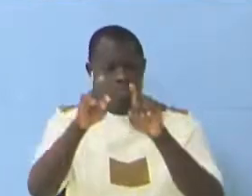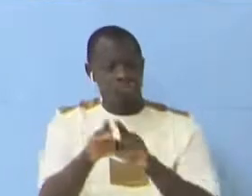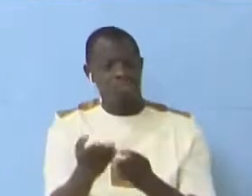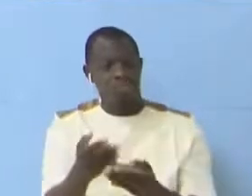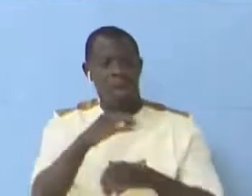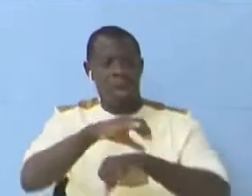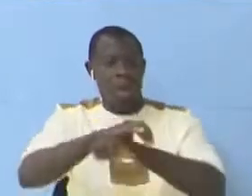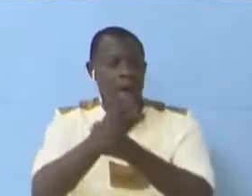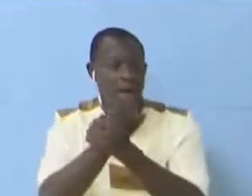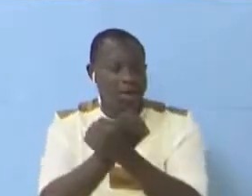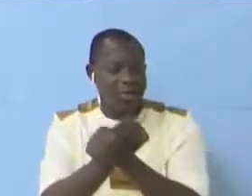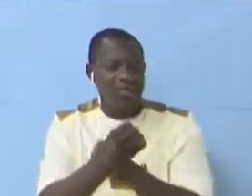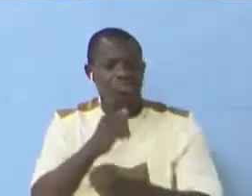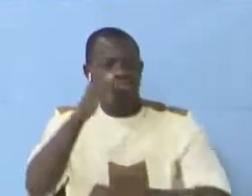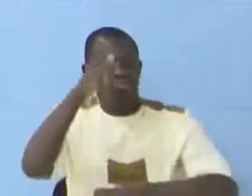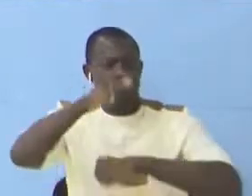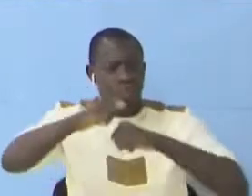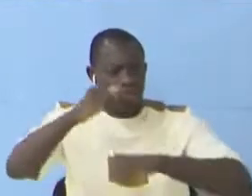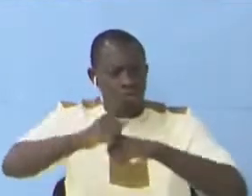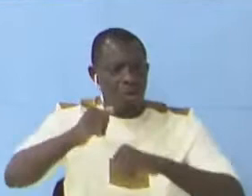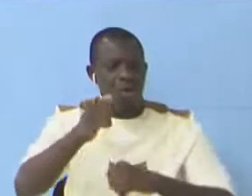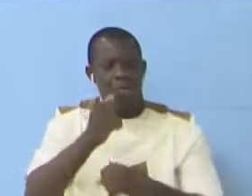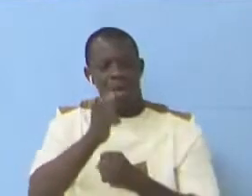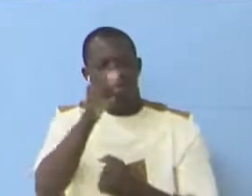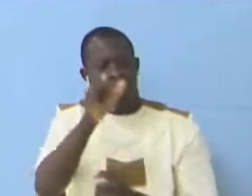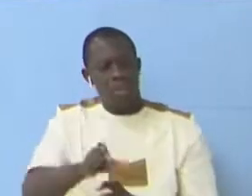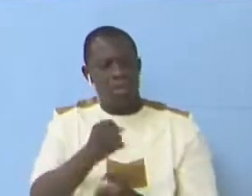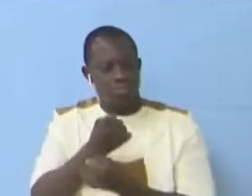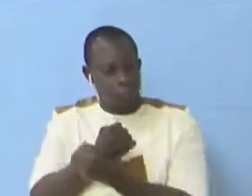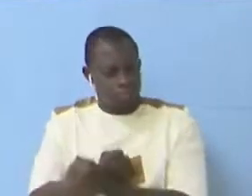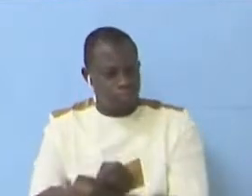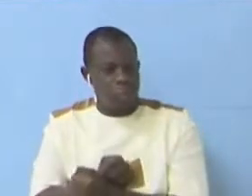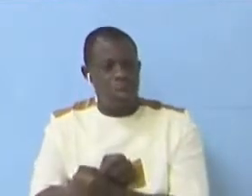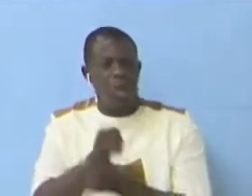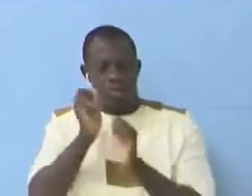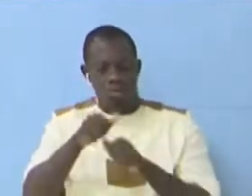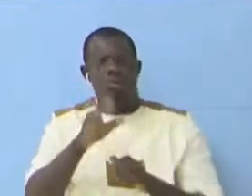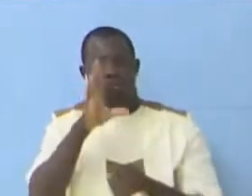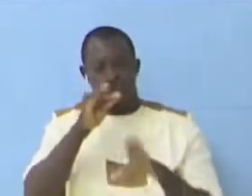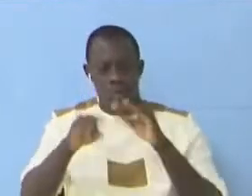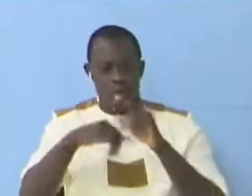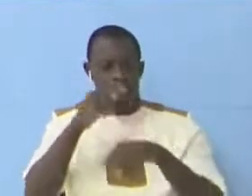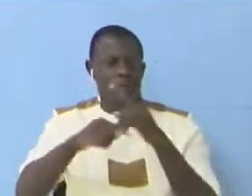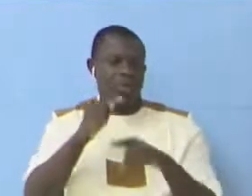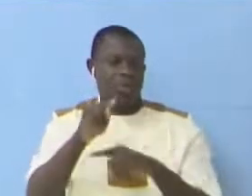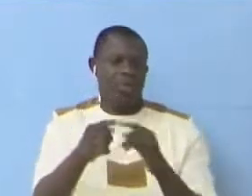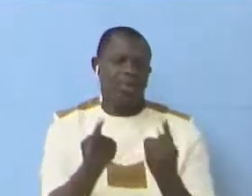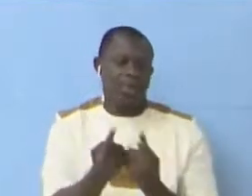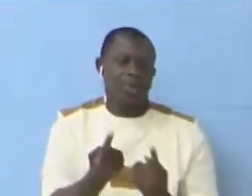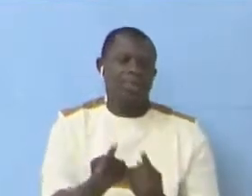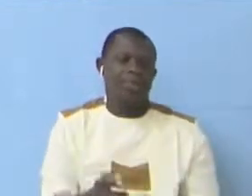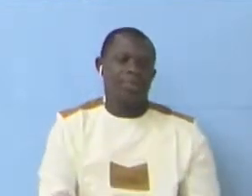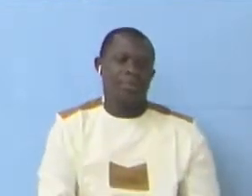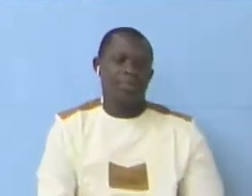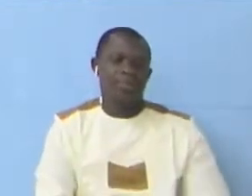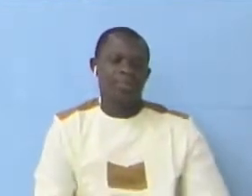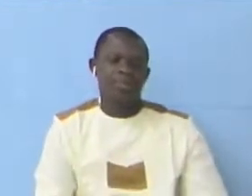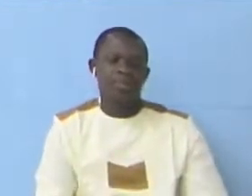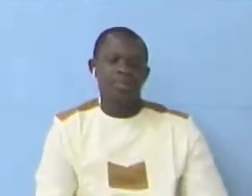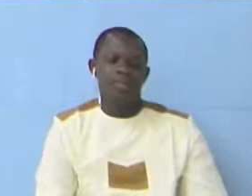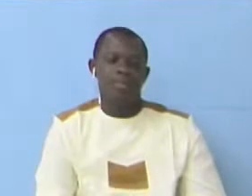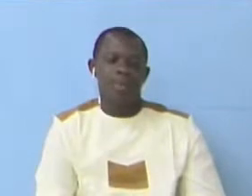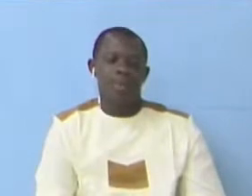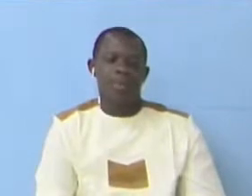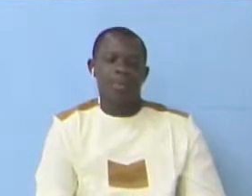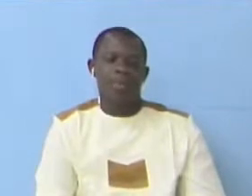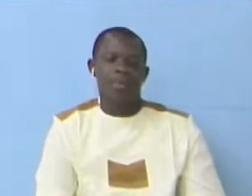bëgg nañoo waxtaanee tamit li nga xam ne moo di coup d'état Ndur Cham boobu xewoon 2006 ak jàpp boo xam ne jàpp nañ ñi nga